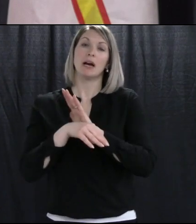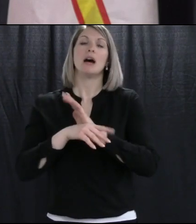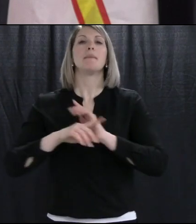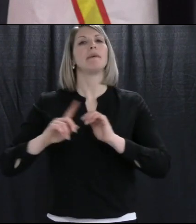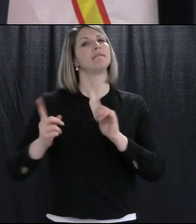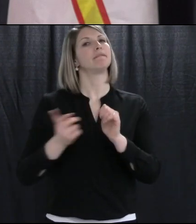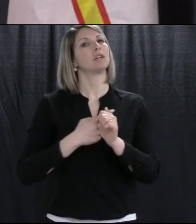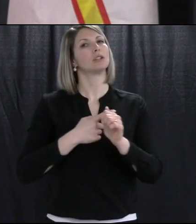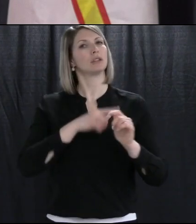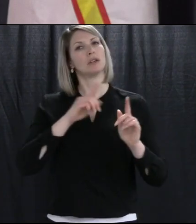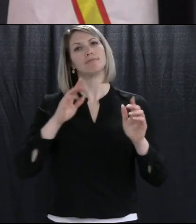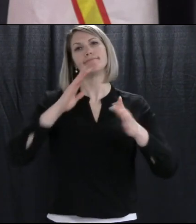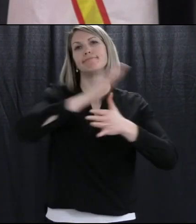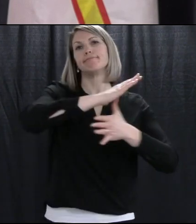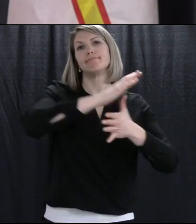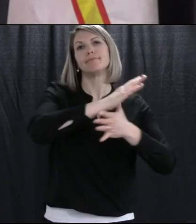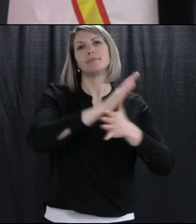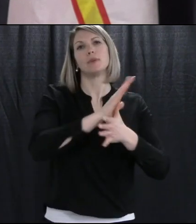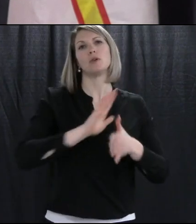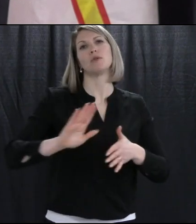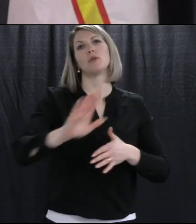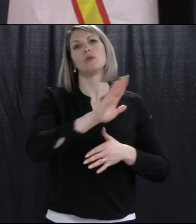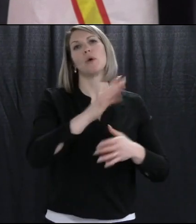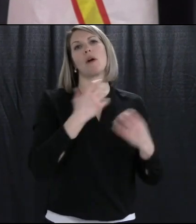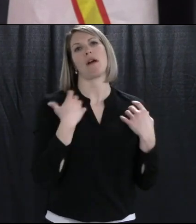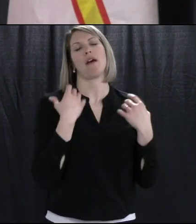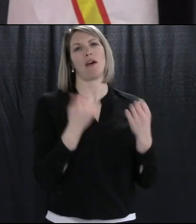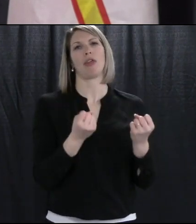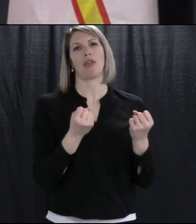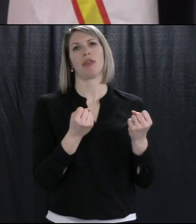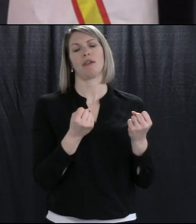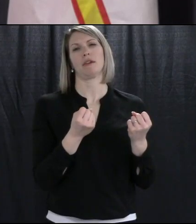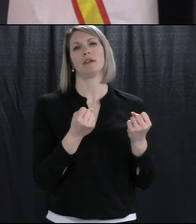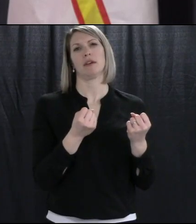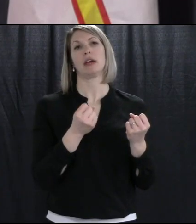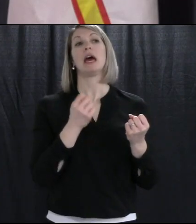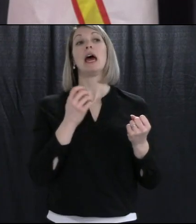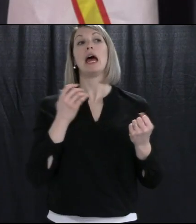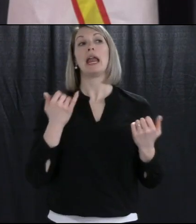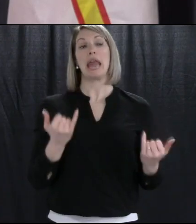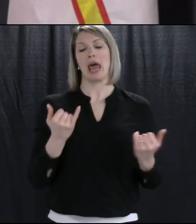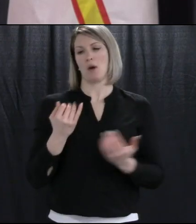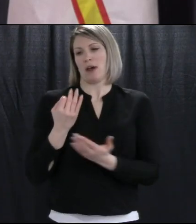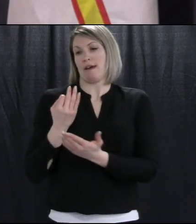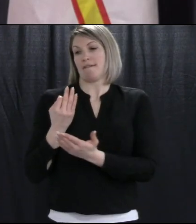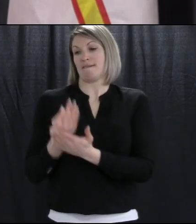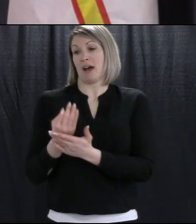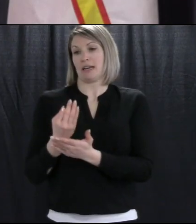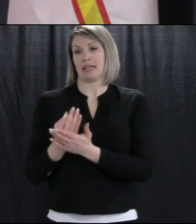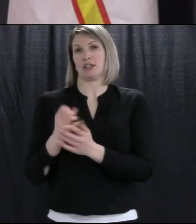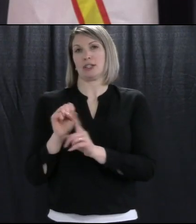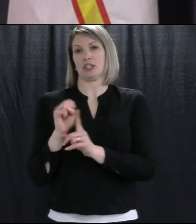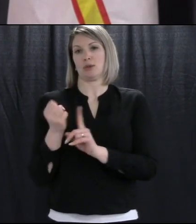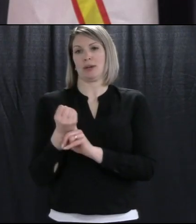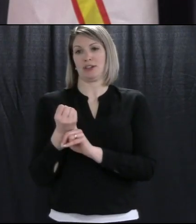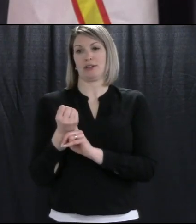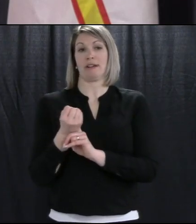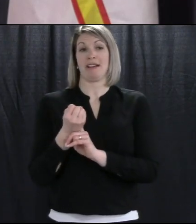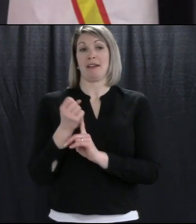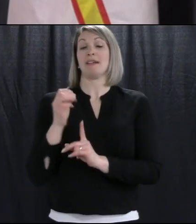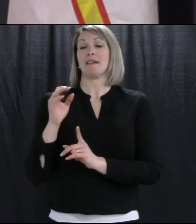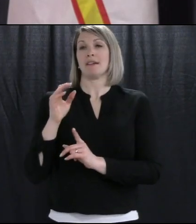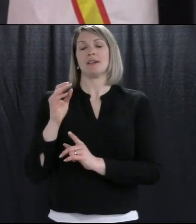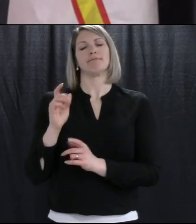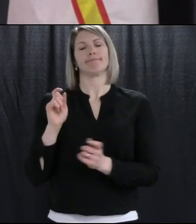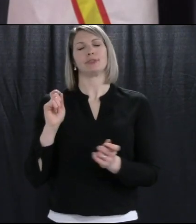Labradorians. The economic issues that we're facing right now is certainly changed where we were in February of this